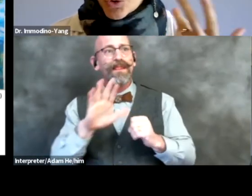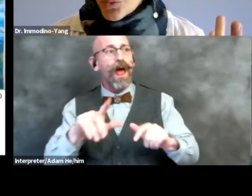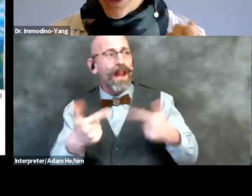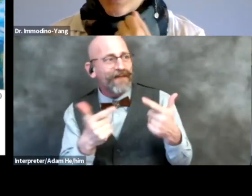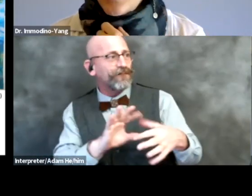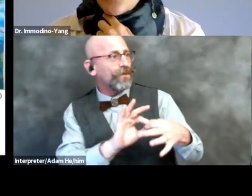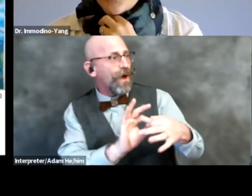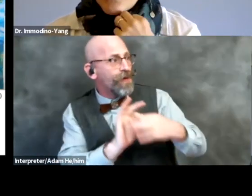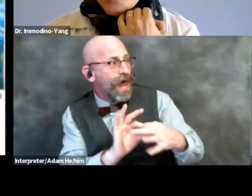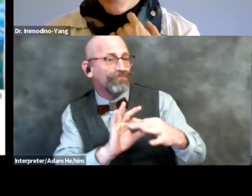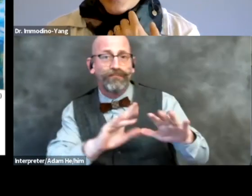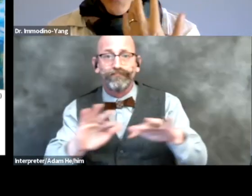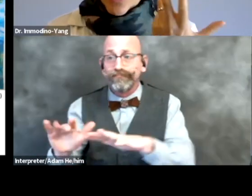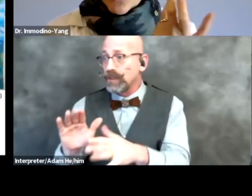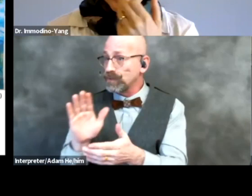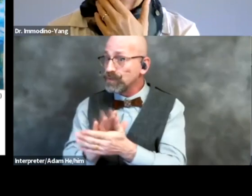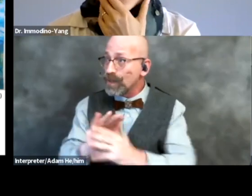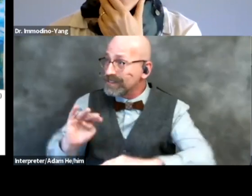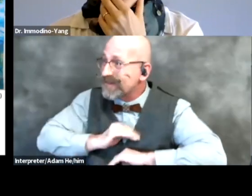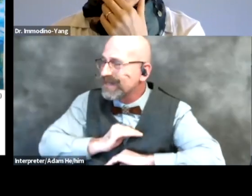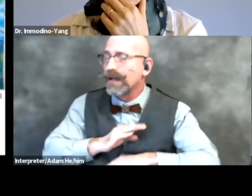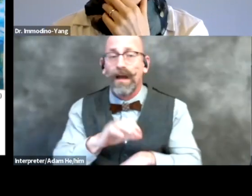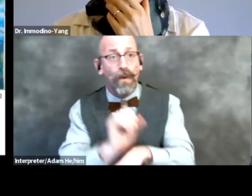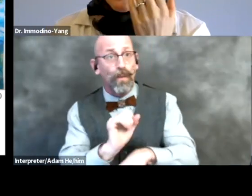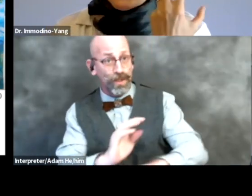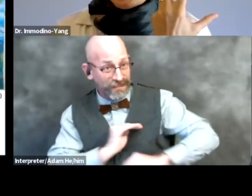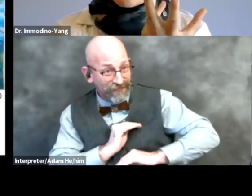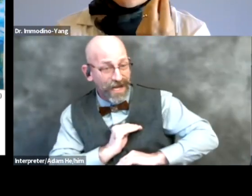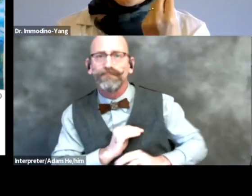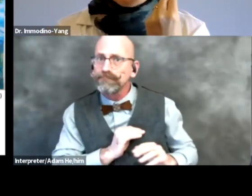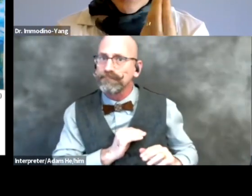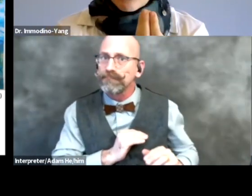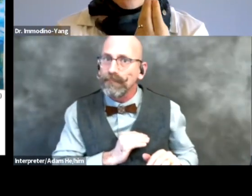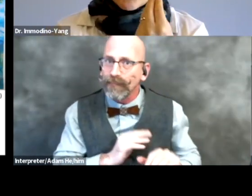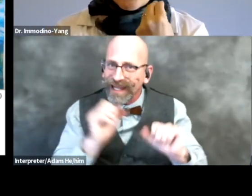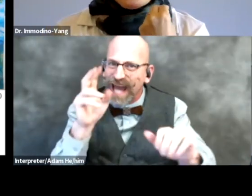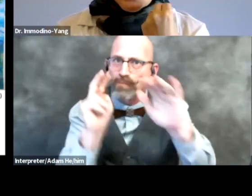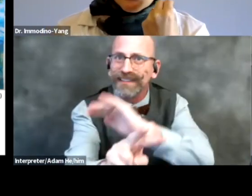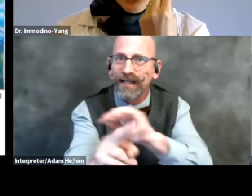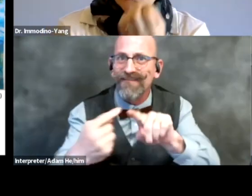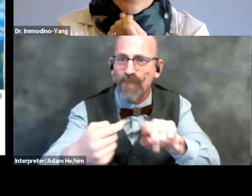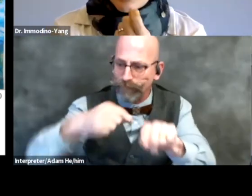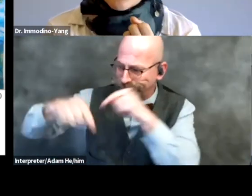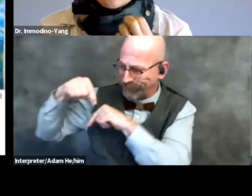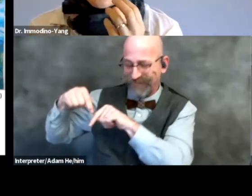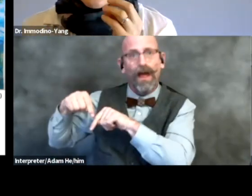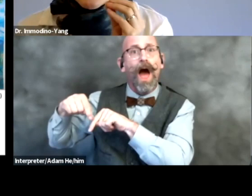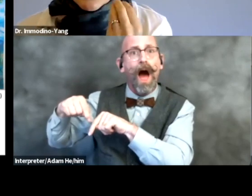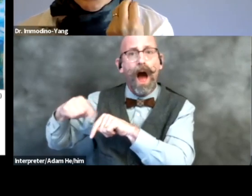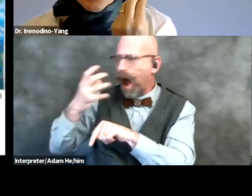at school or work, whatever it is that they are doing at that time. So this is an incredibly powerful, I think,